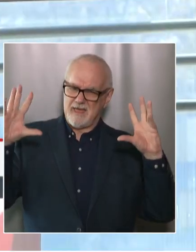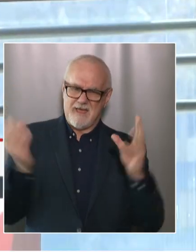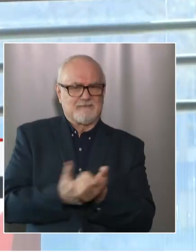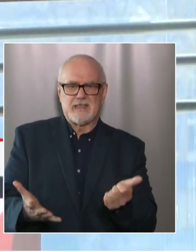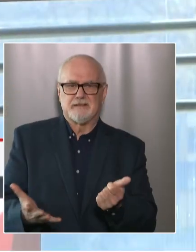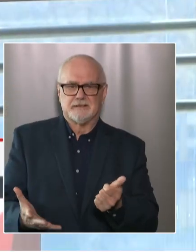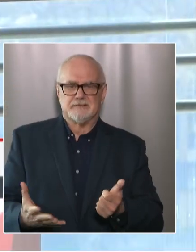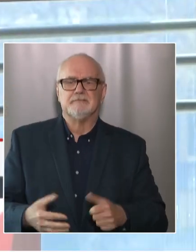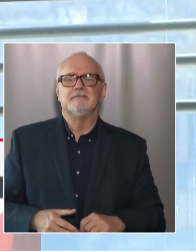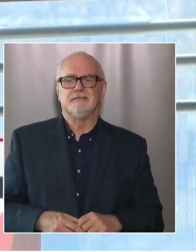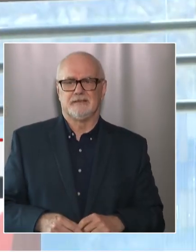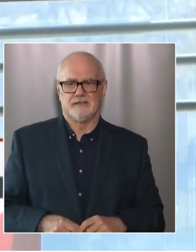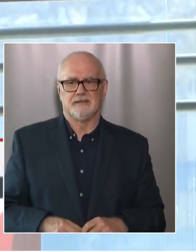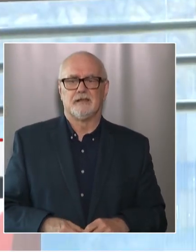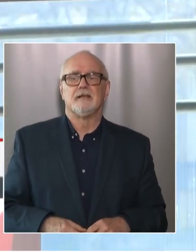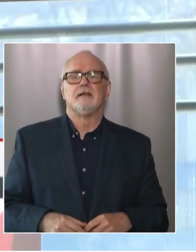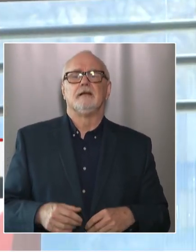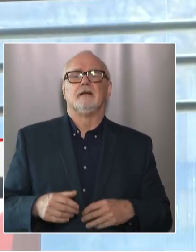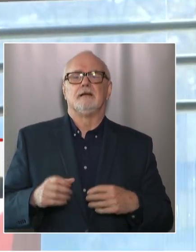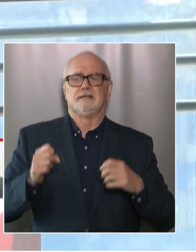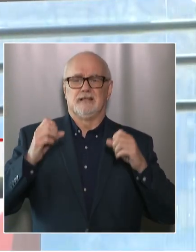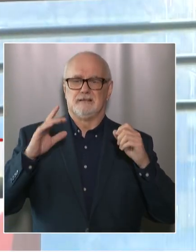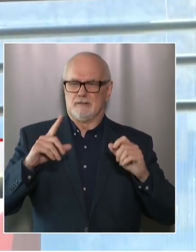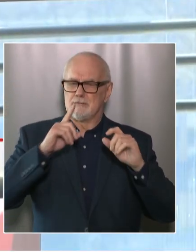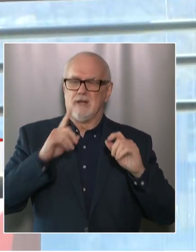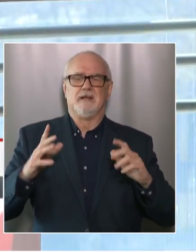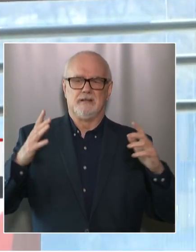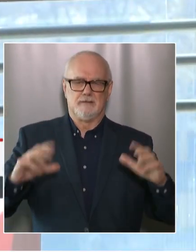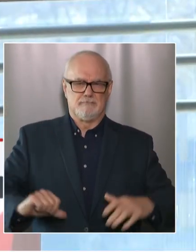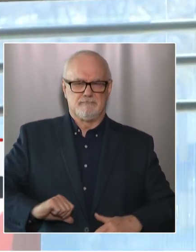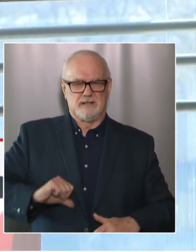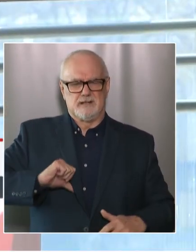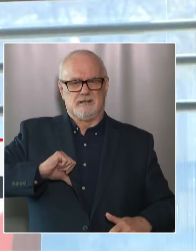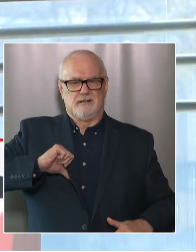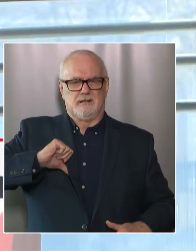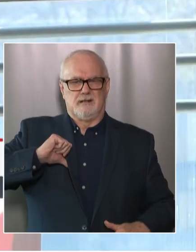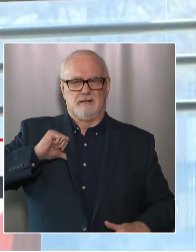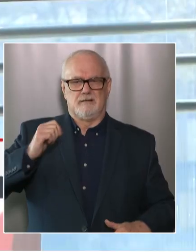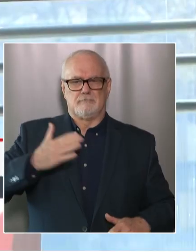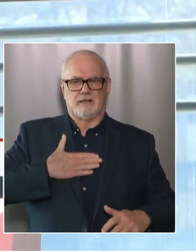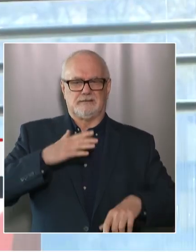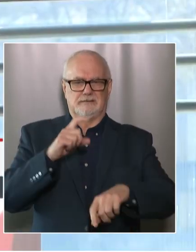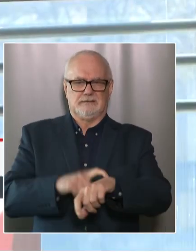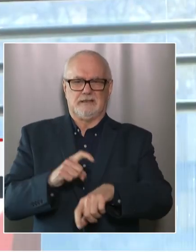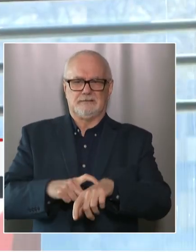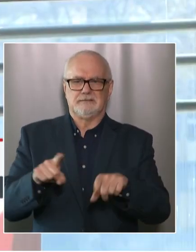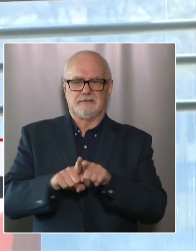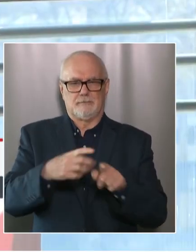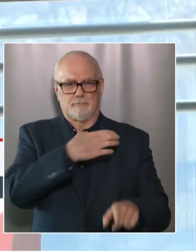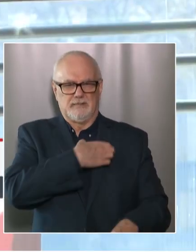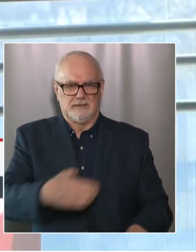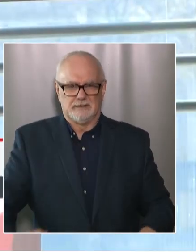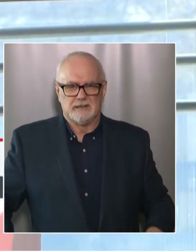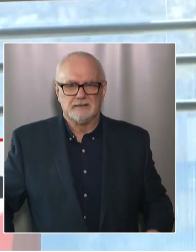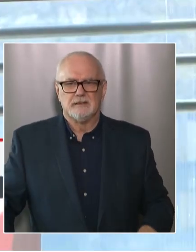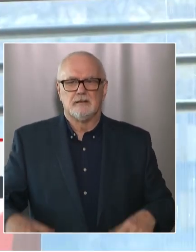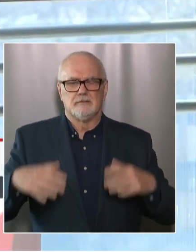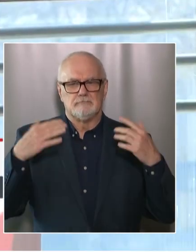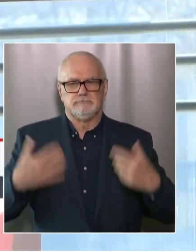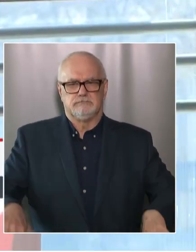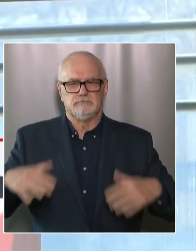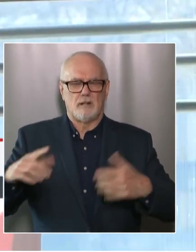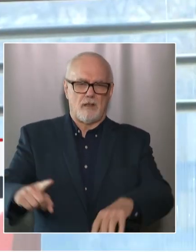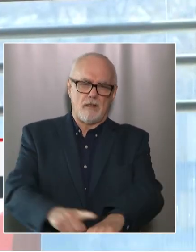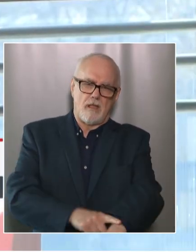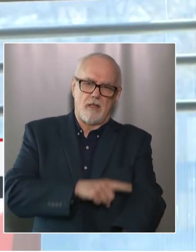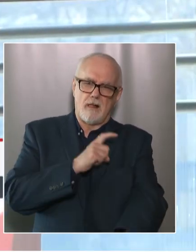grateful because of the long tenure that DC residents have afforded me to know those, to have learned those